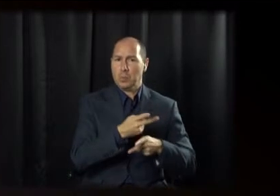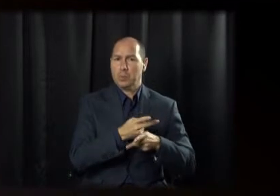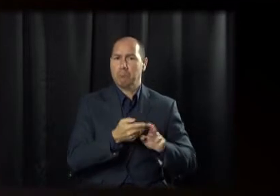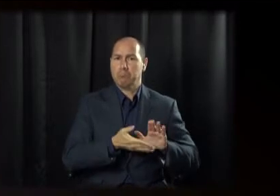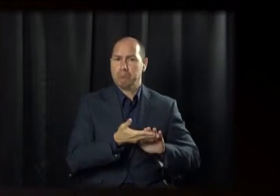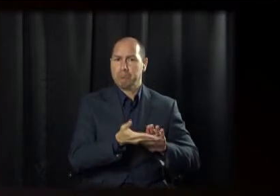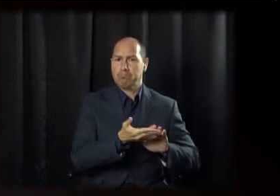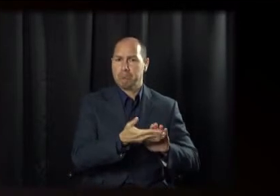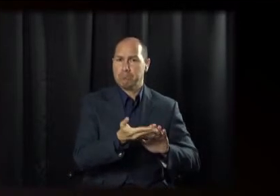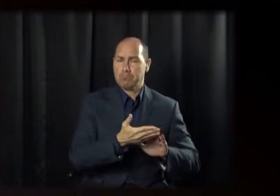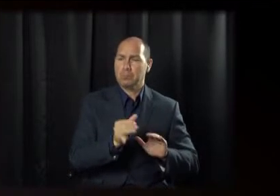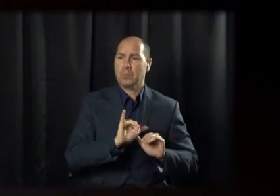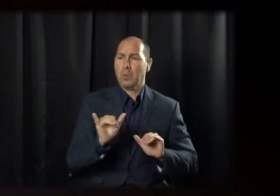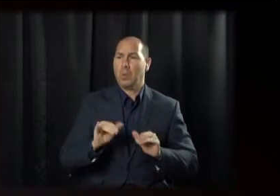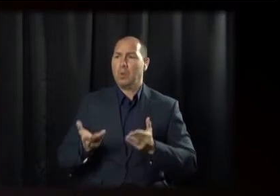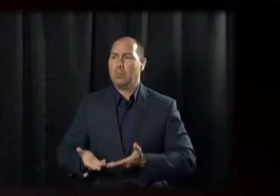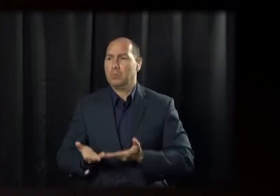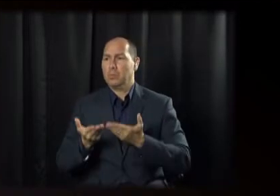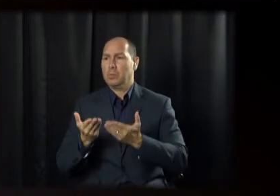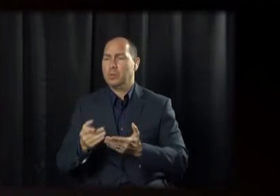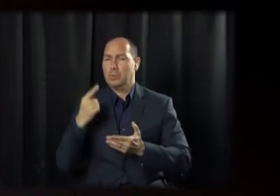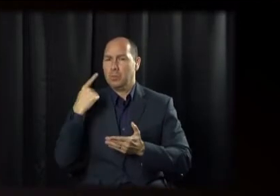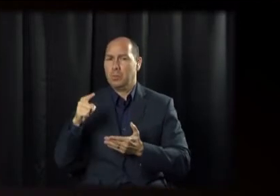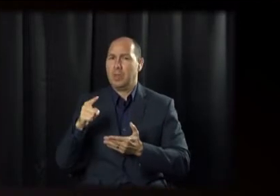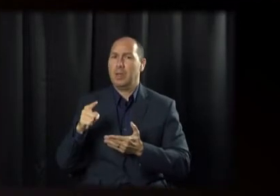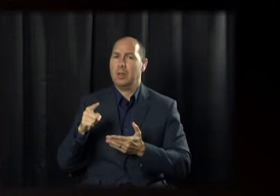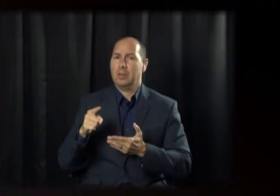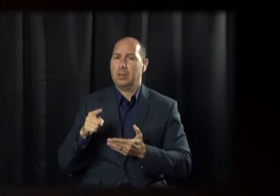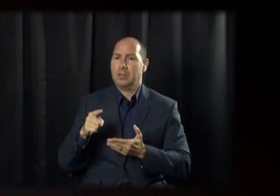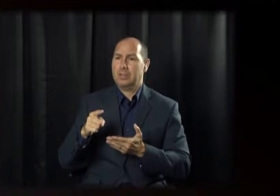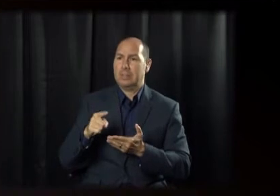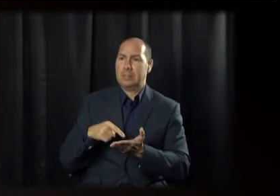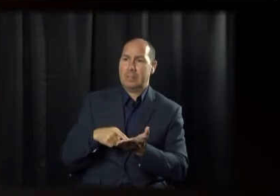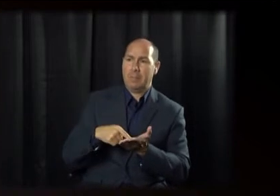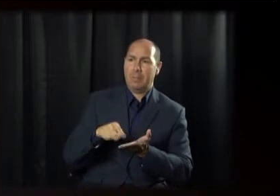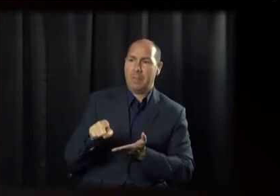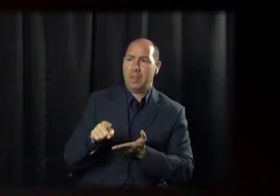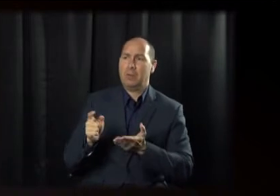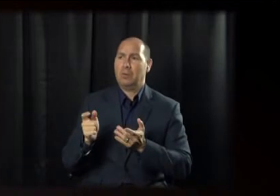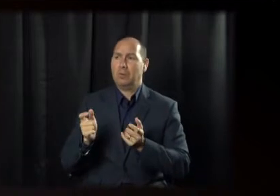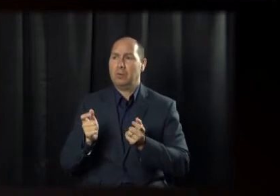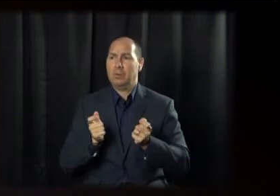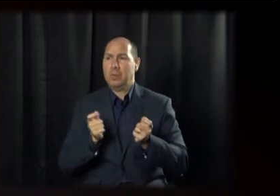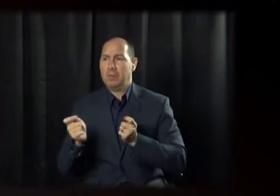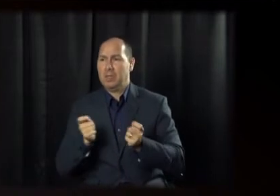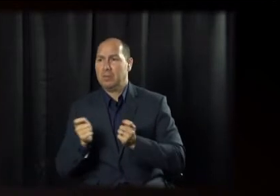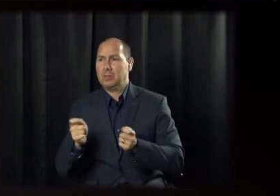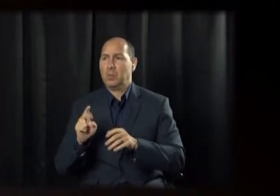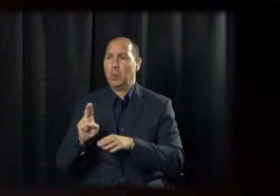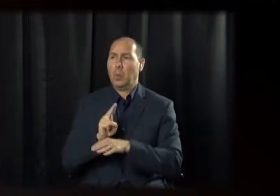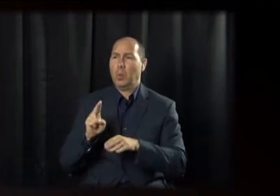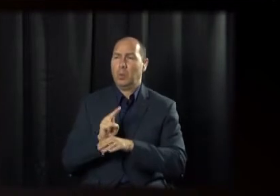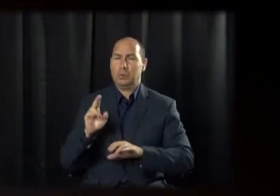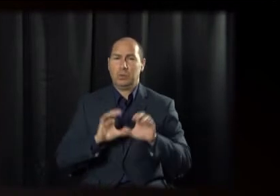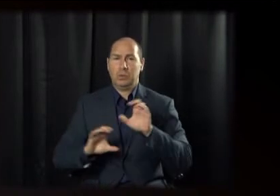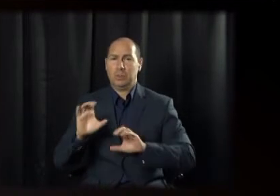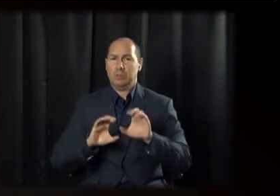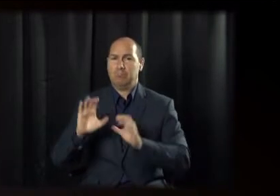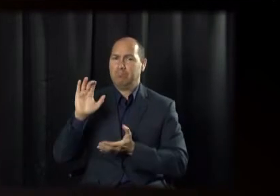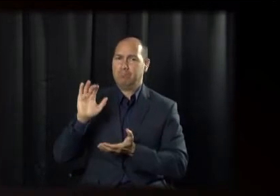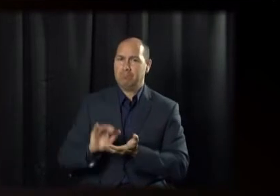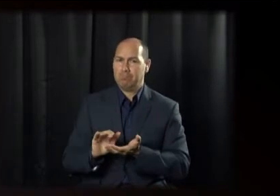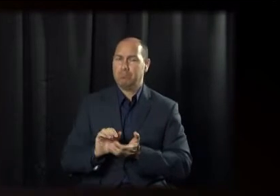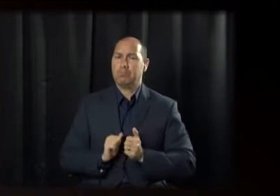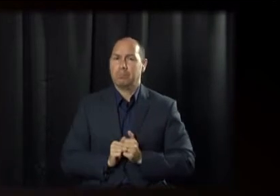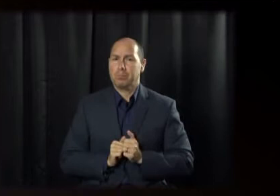of a request for a proposal to reduce the costs associated to the management and use of chemicals. All in, progress during